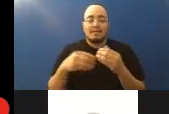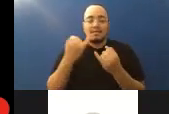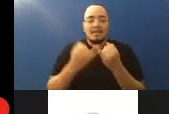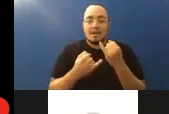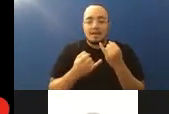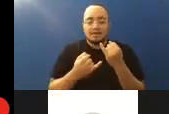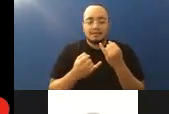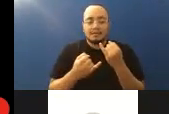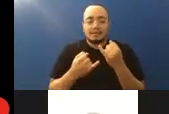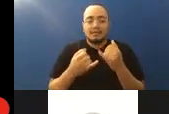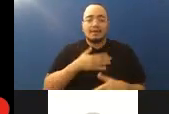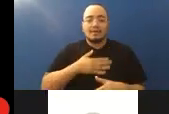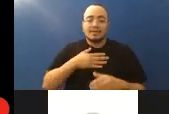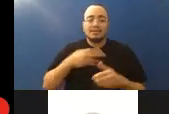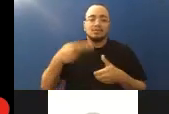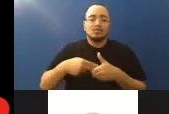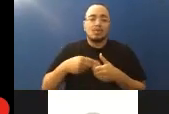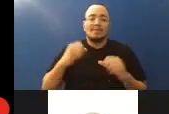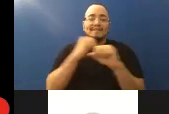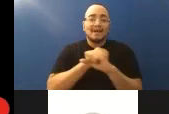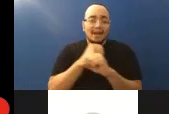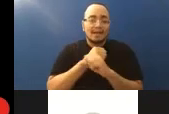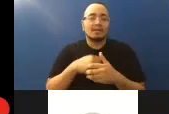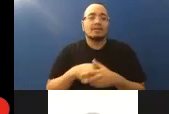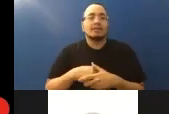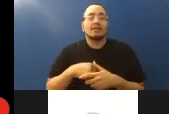be, please join the fight. Please be conscious.